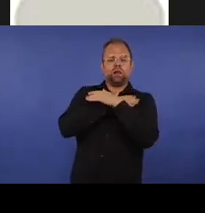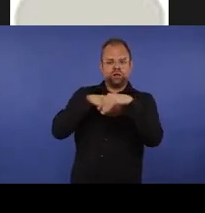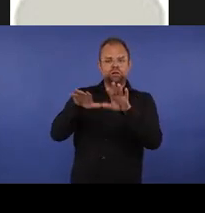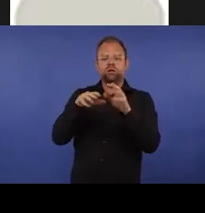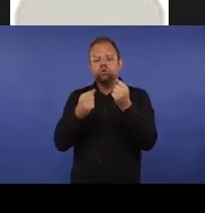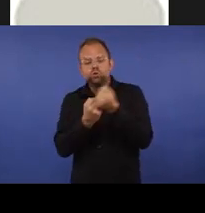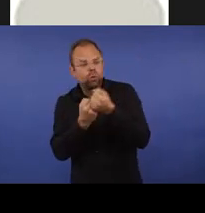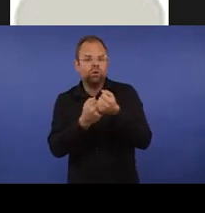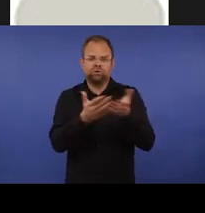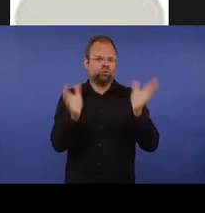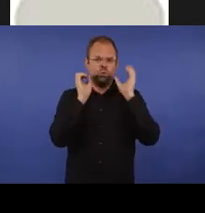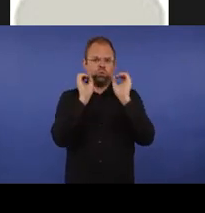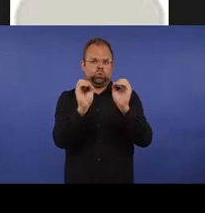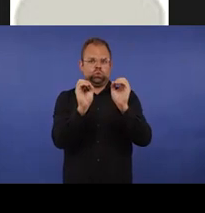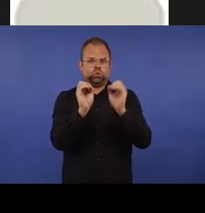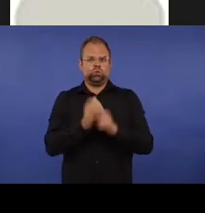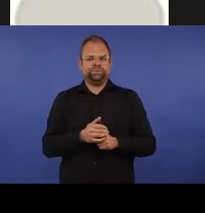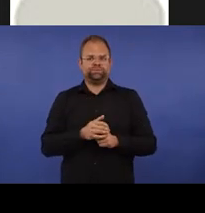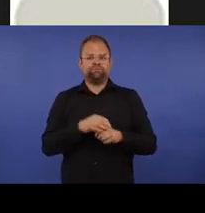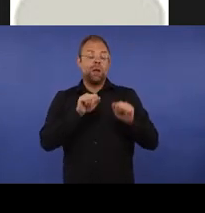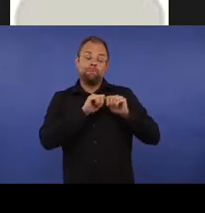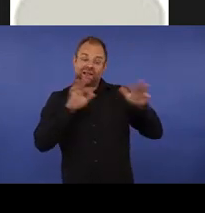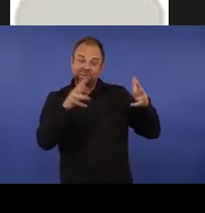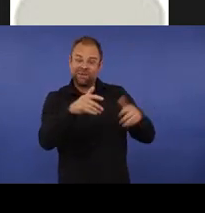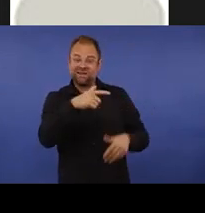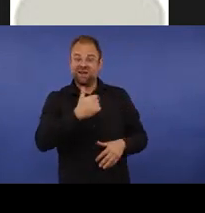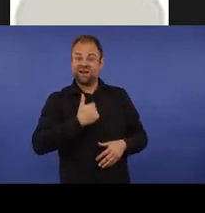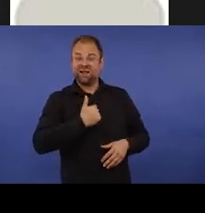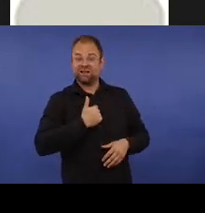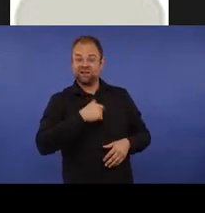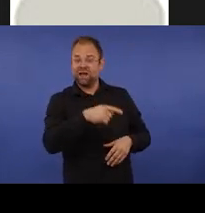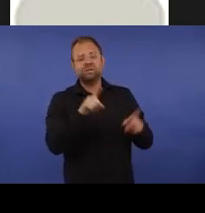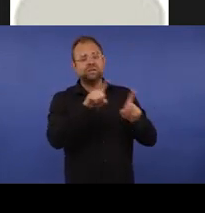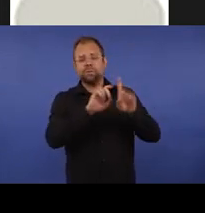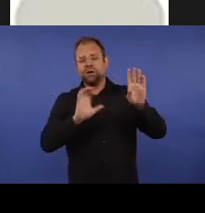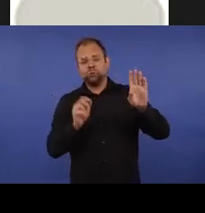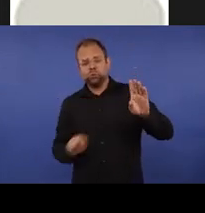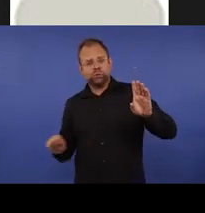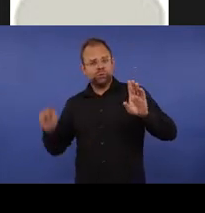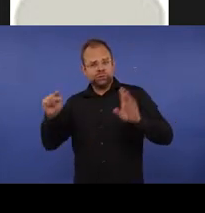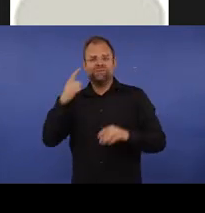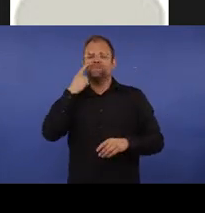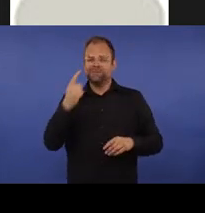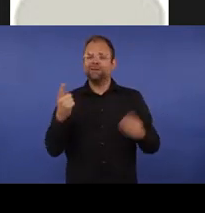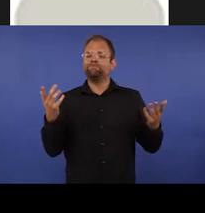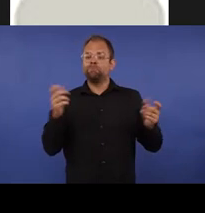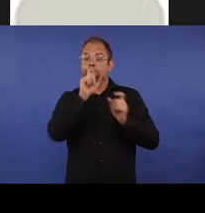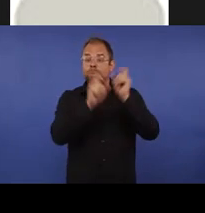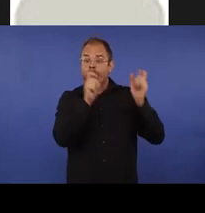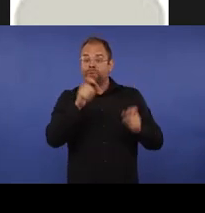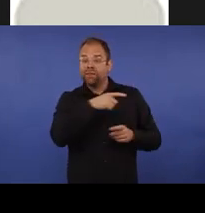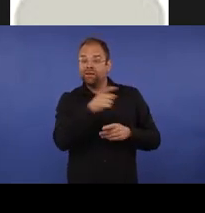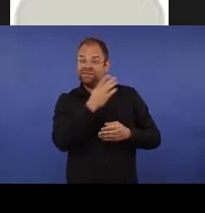lives and their care. So this reinforced the need for independent living philosophy to drive change